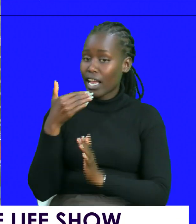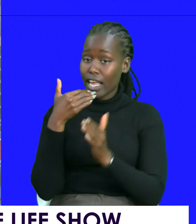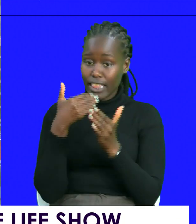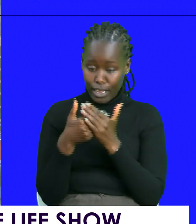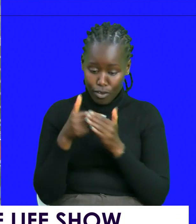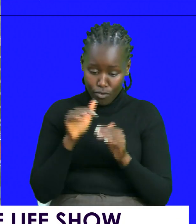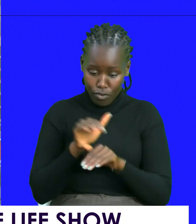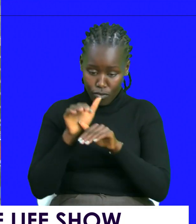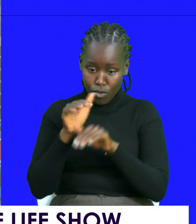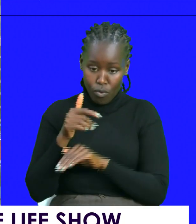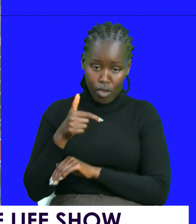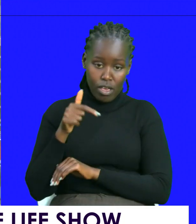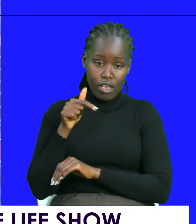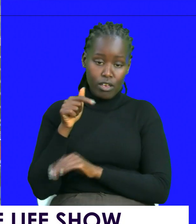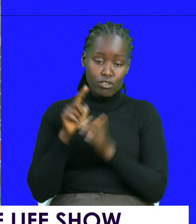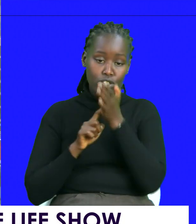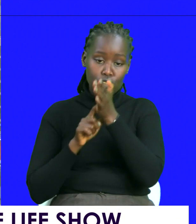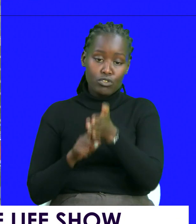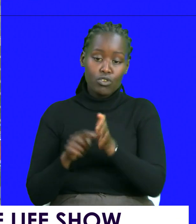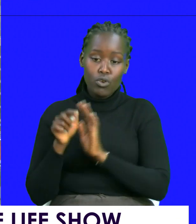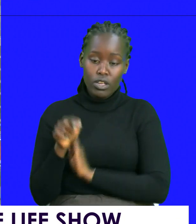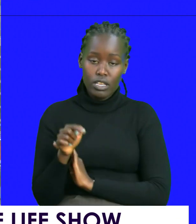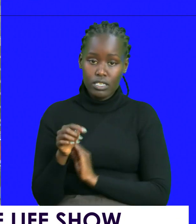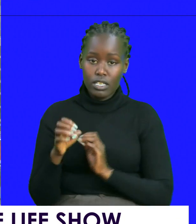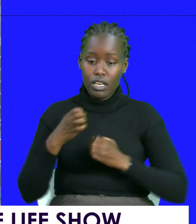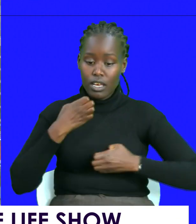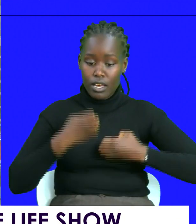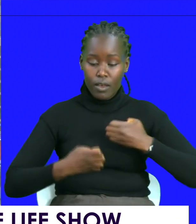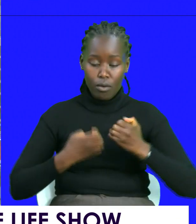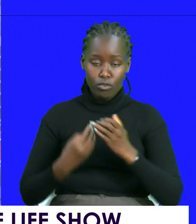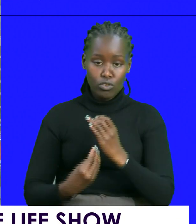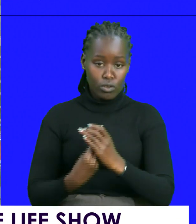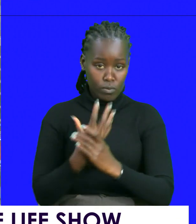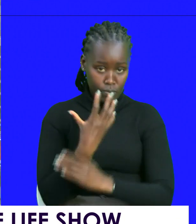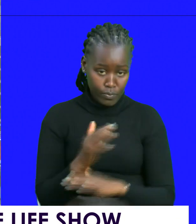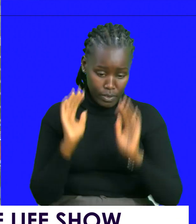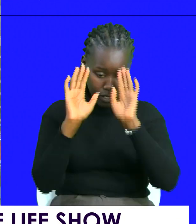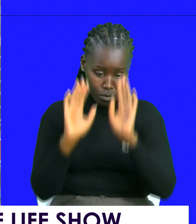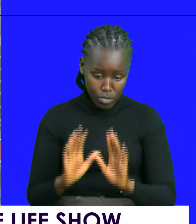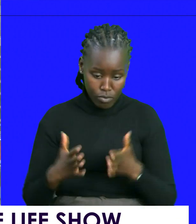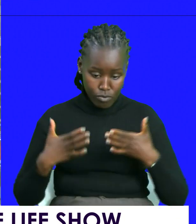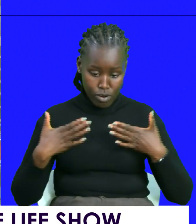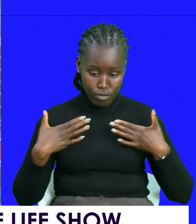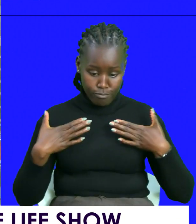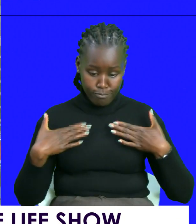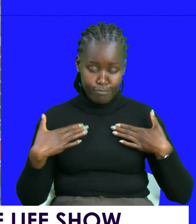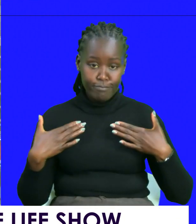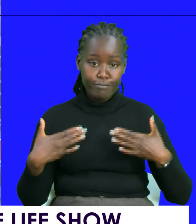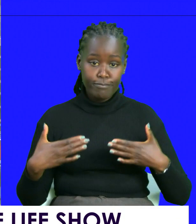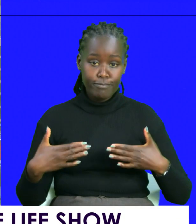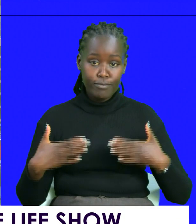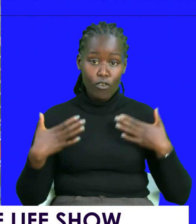for following. You see, emotional growth is key for a human being.